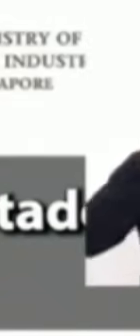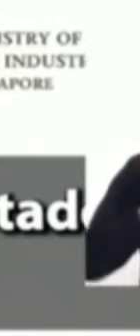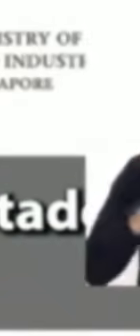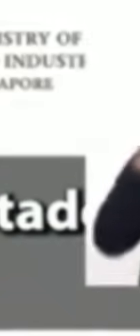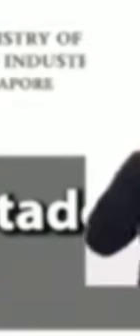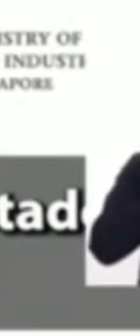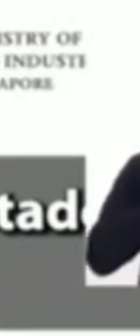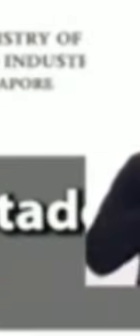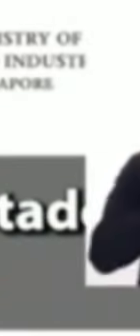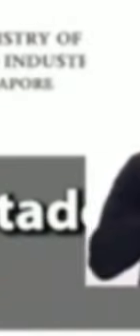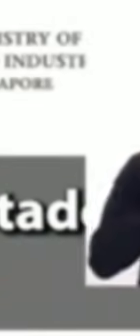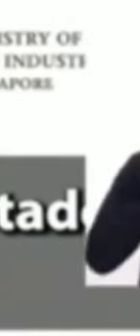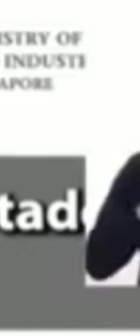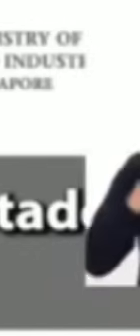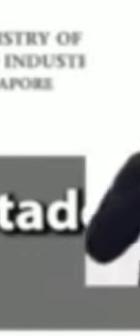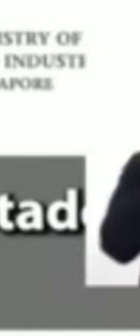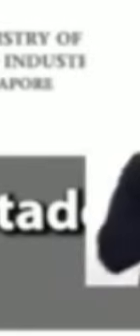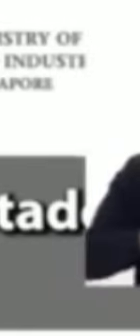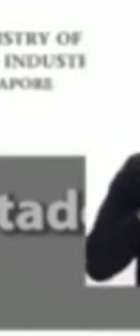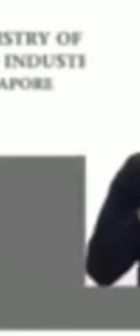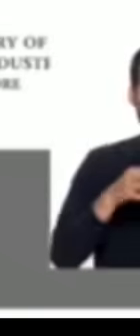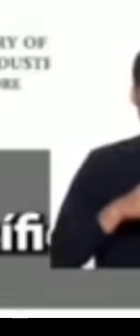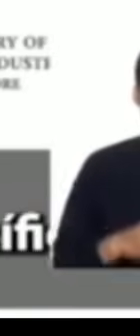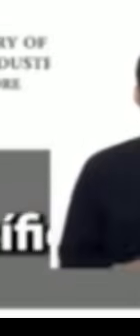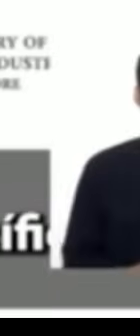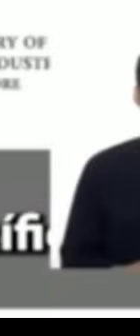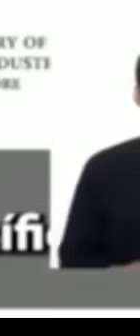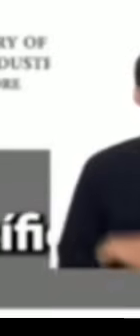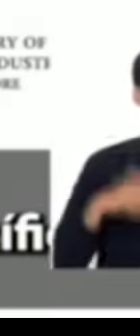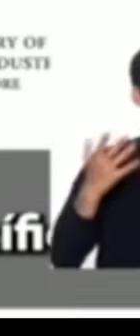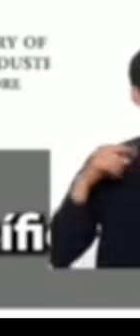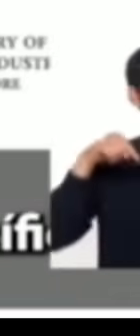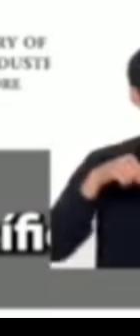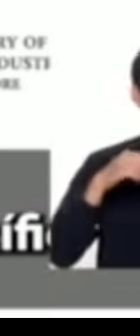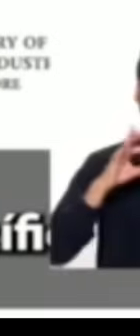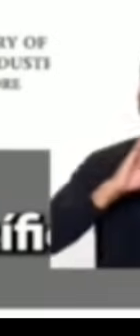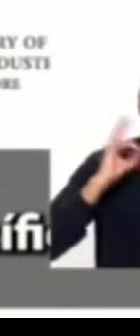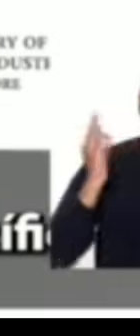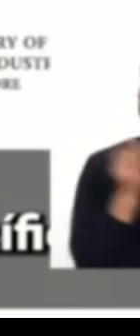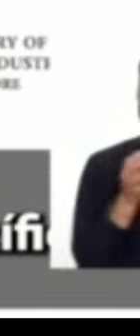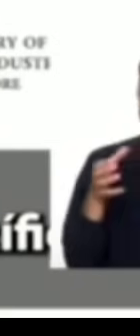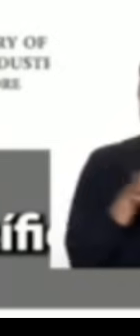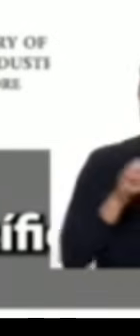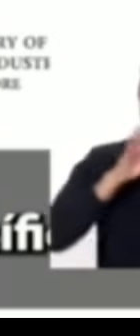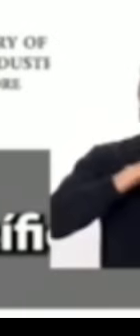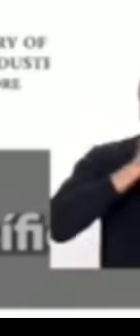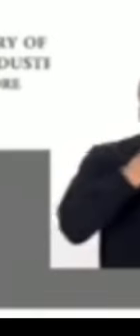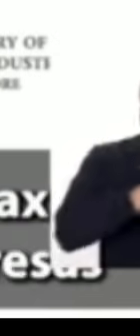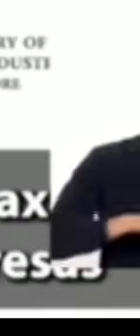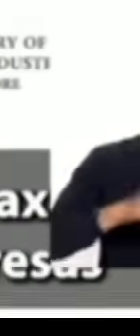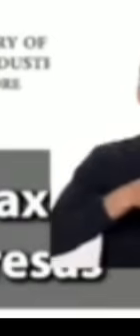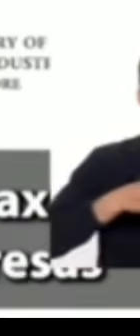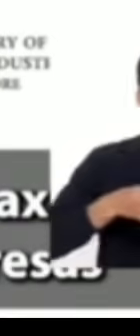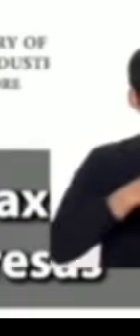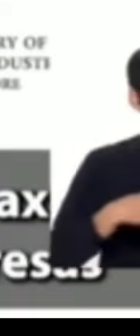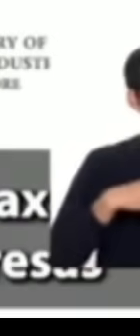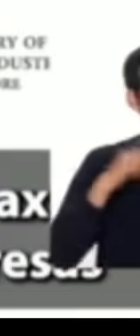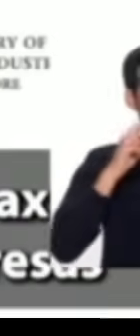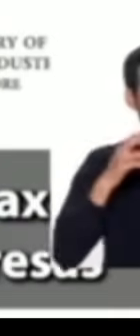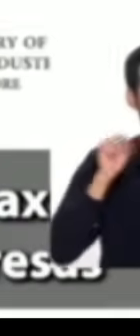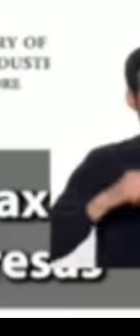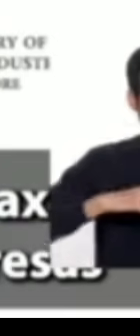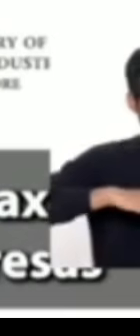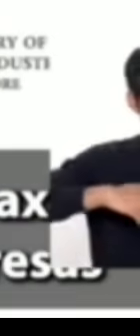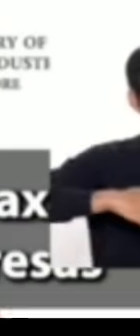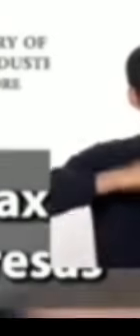first associate state of the Pacific Alliance. As part of the Pacific Alliance family, we hope to